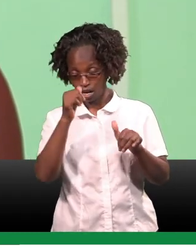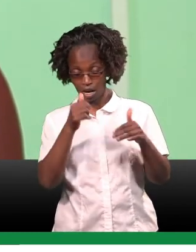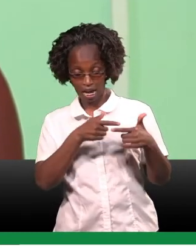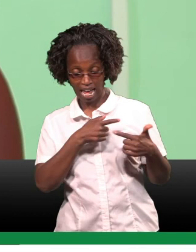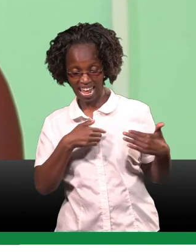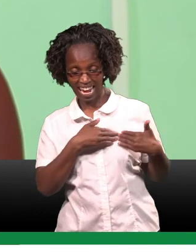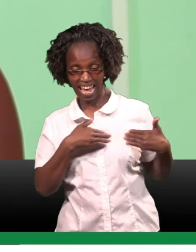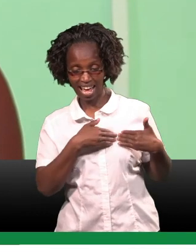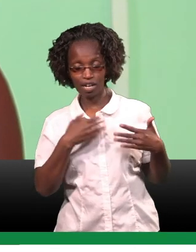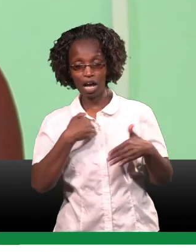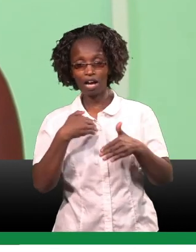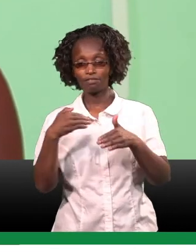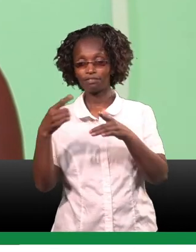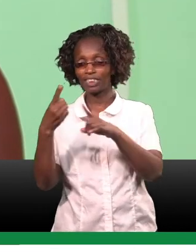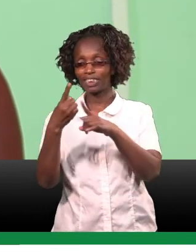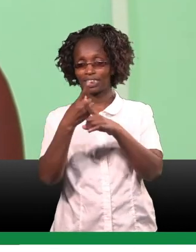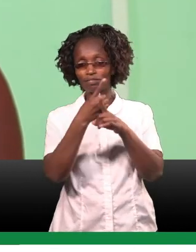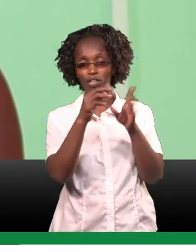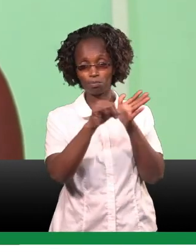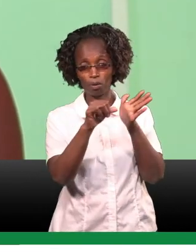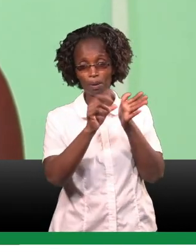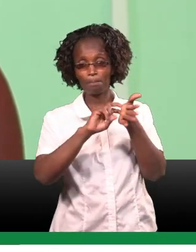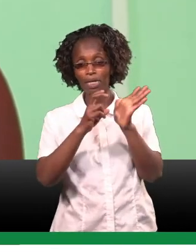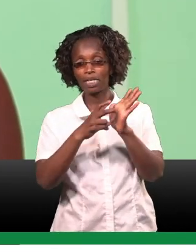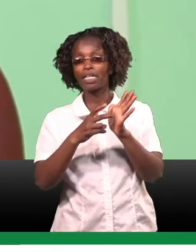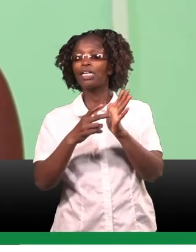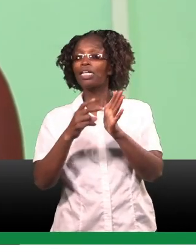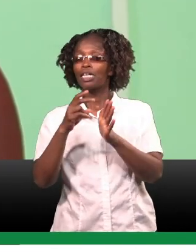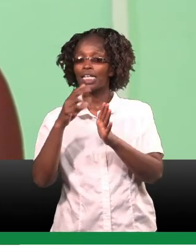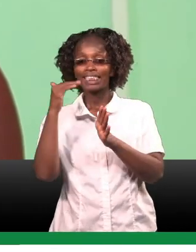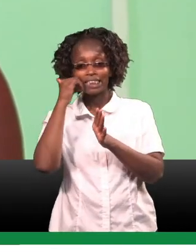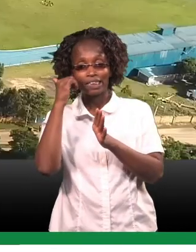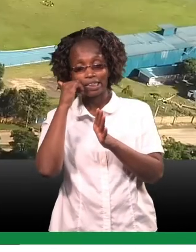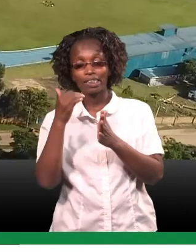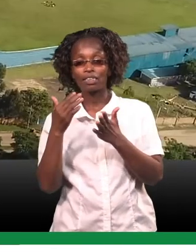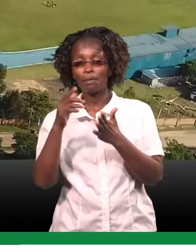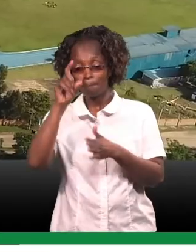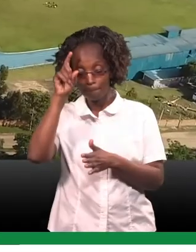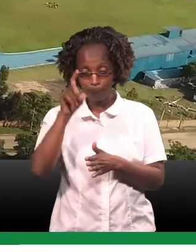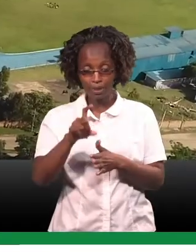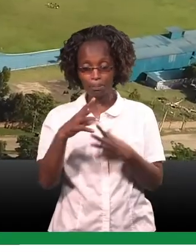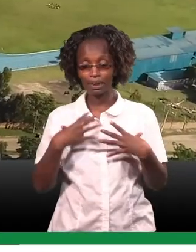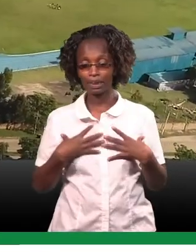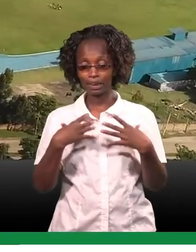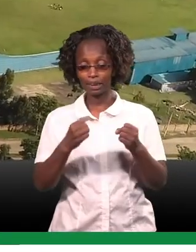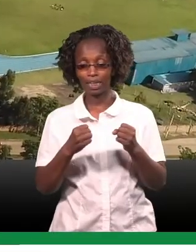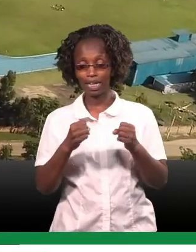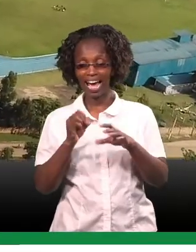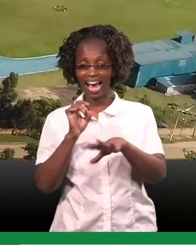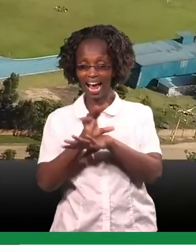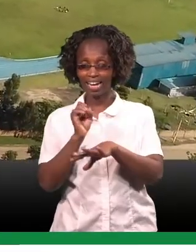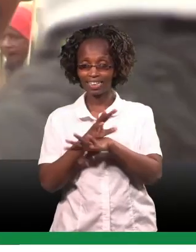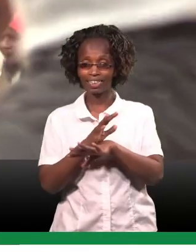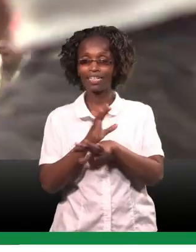other long-term complications. So asthma is very important to be seen early enough and get treated. Ni takriban watu milioni 4